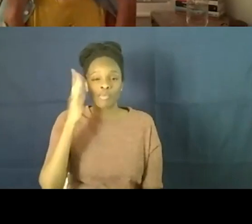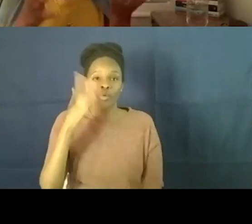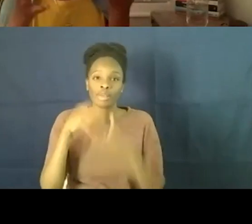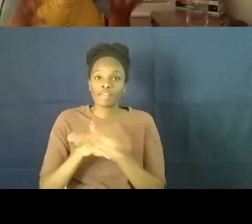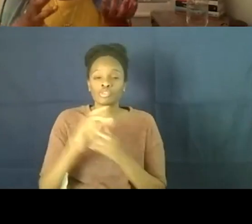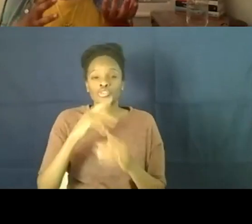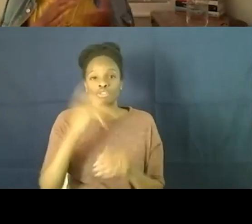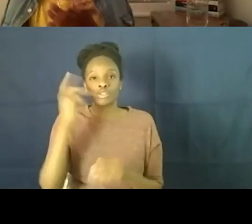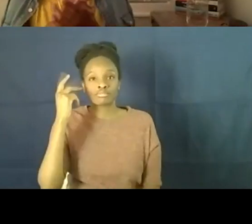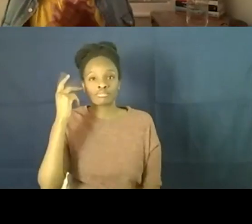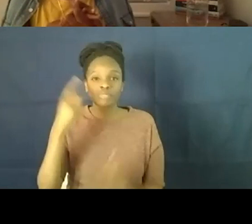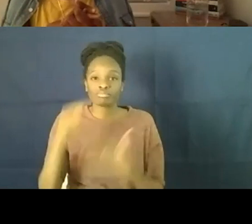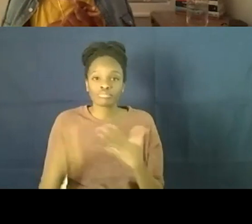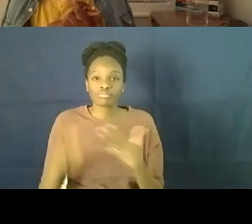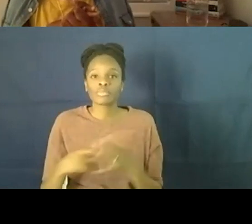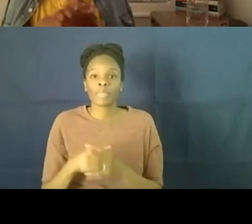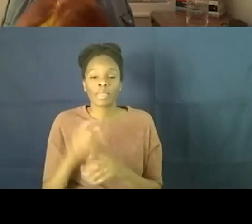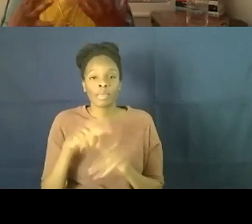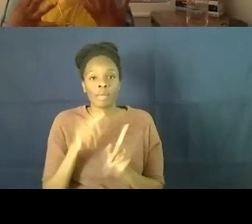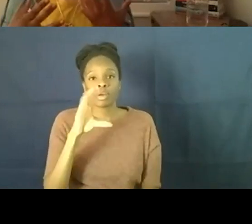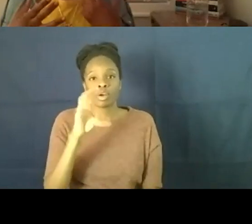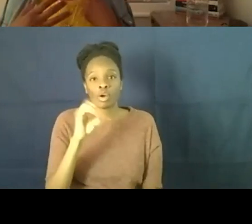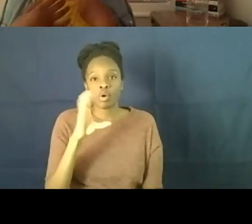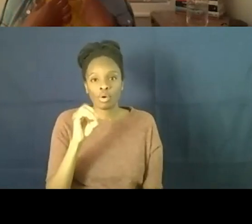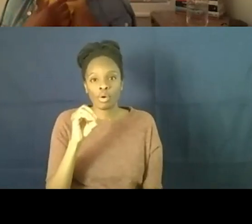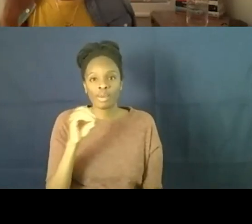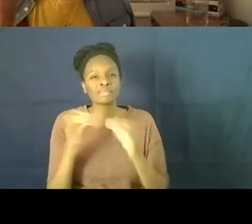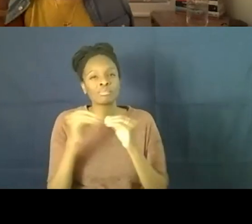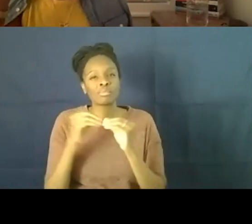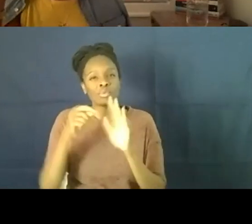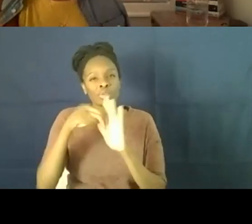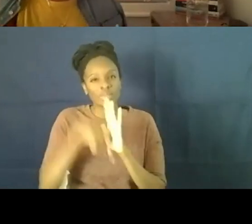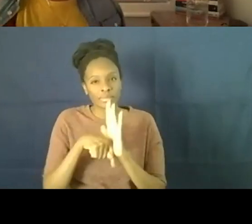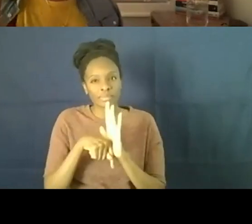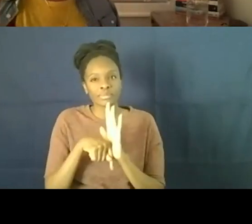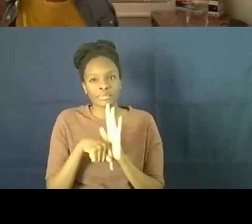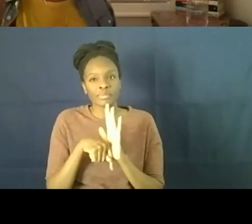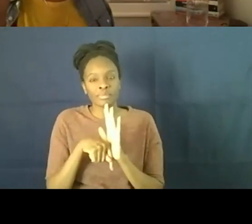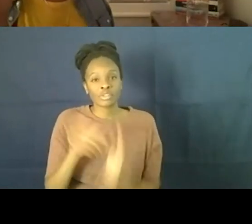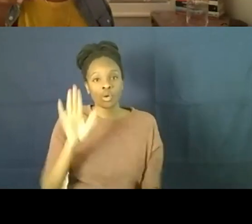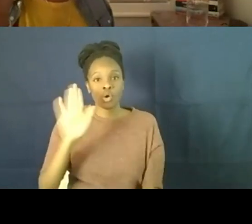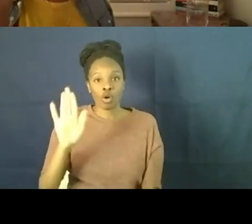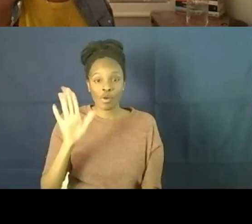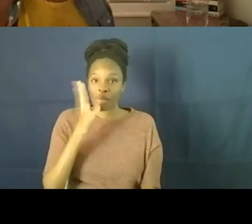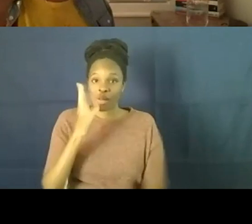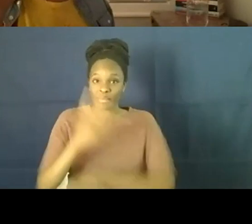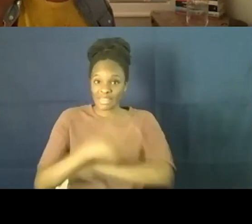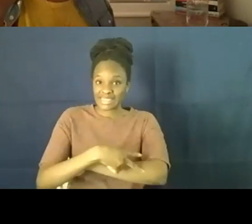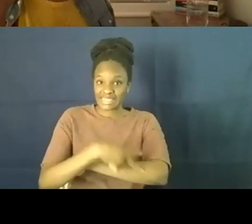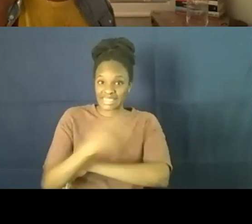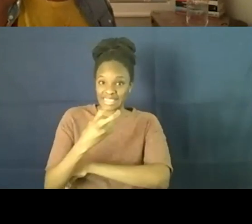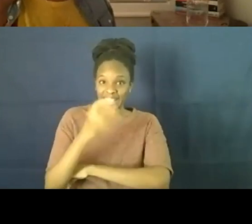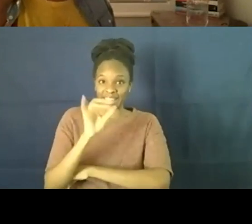the cocoa of it all really resonates even like deeper now. And so her mom stealing that fourth